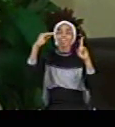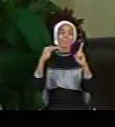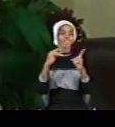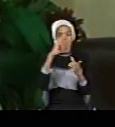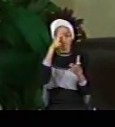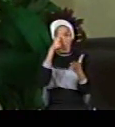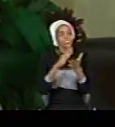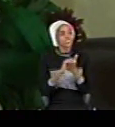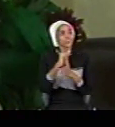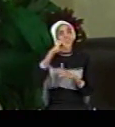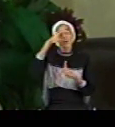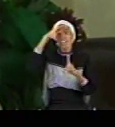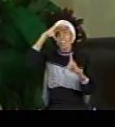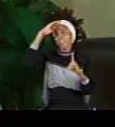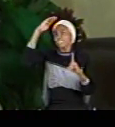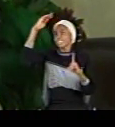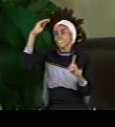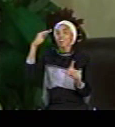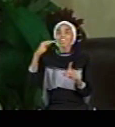Trust him.